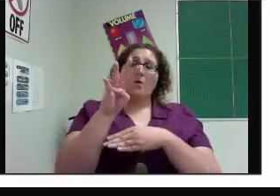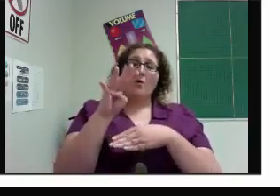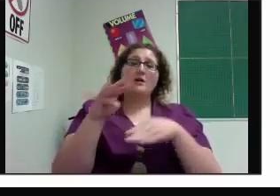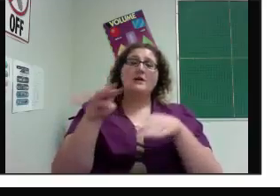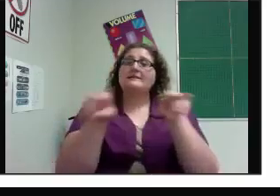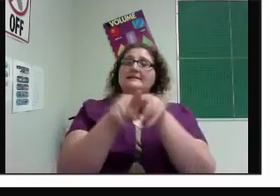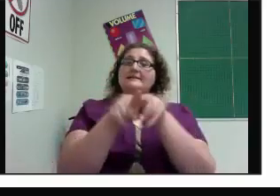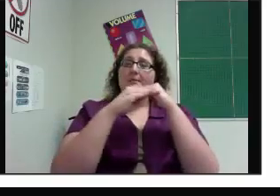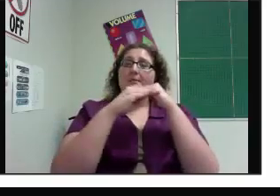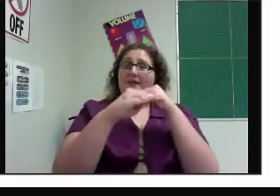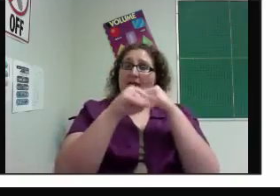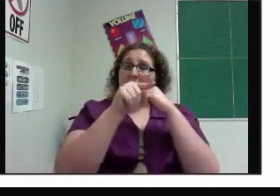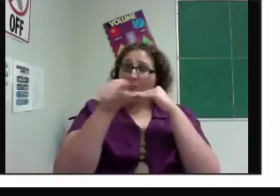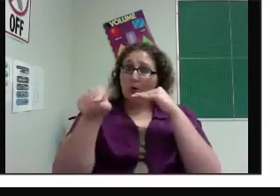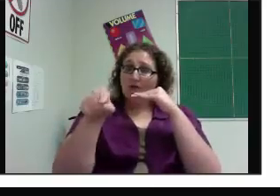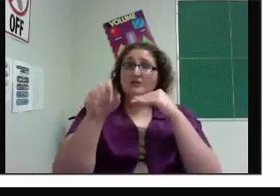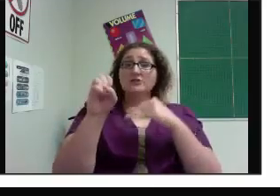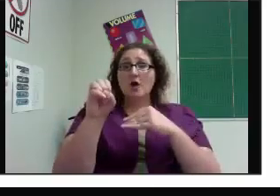same line.